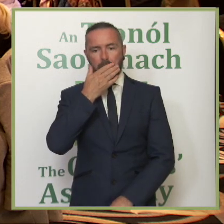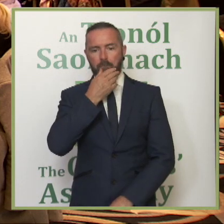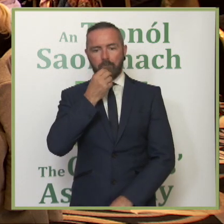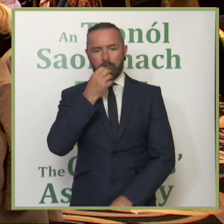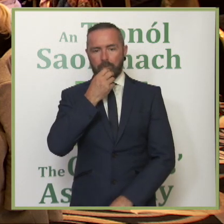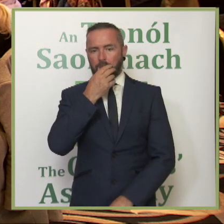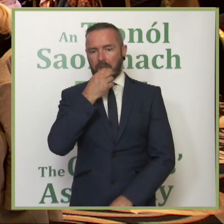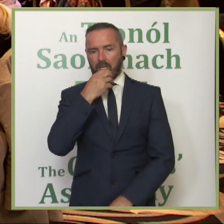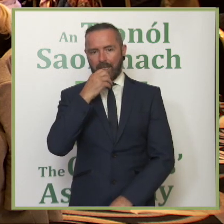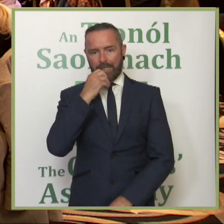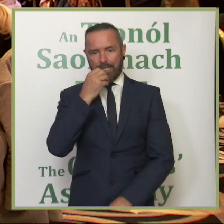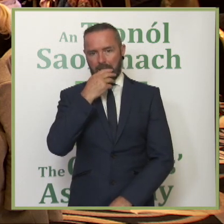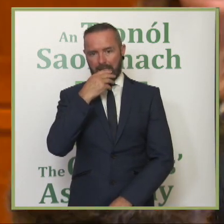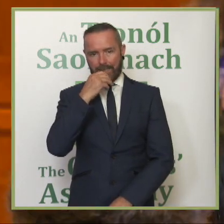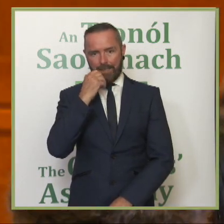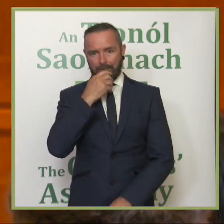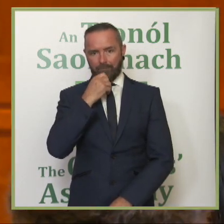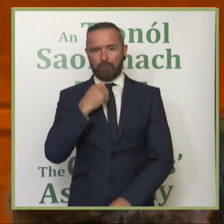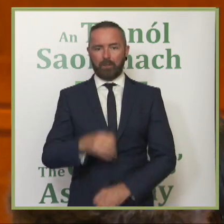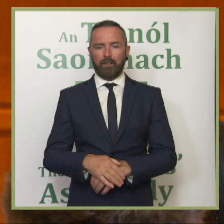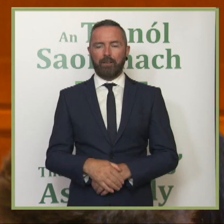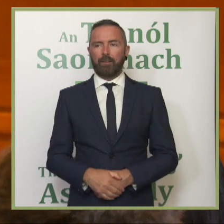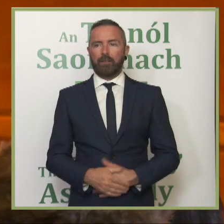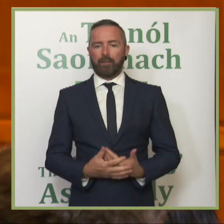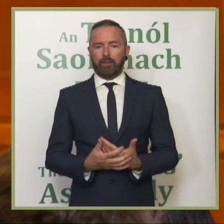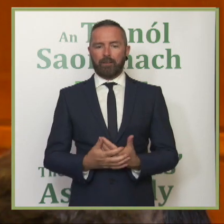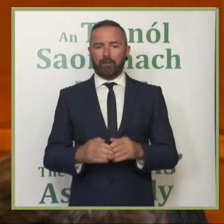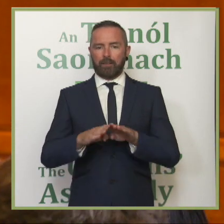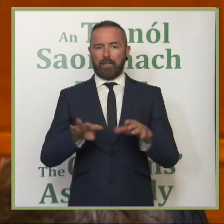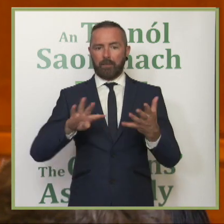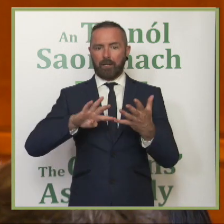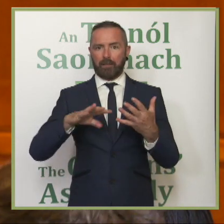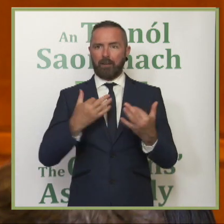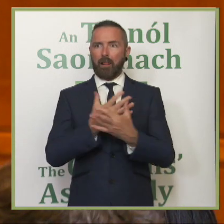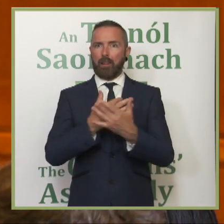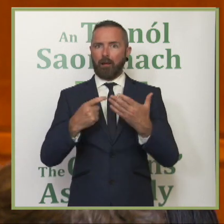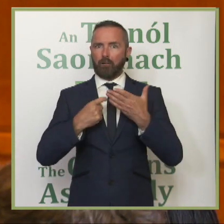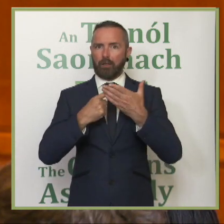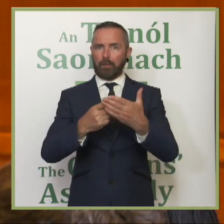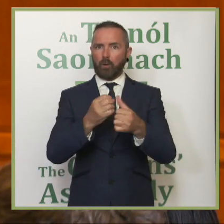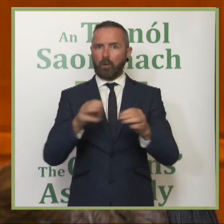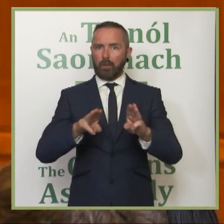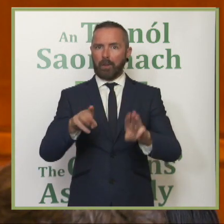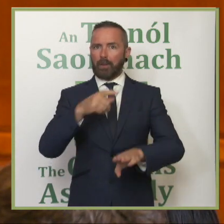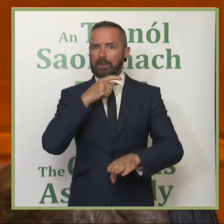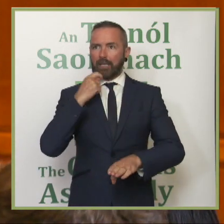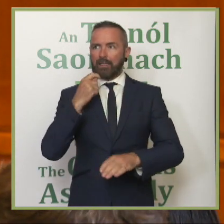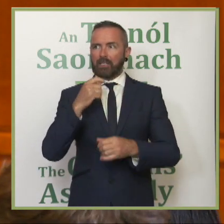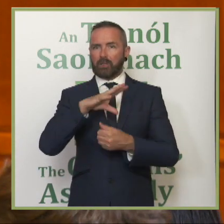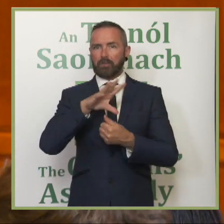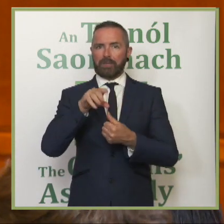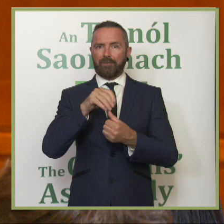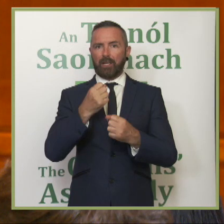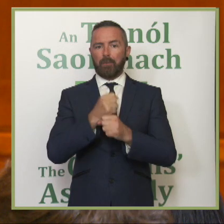Yeah, so we came up with a lot of the suggestions that other people said, particularly about you know,